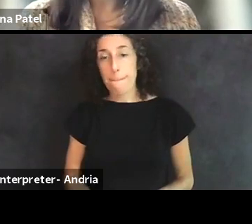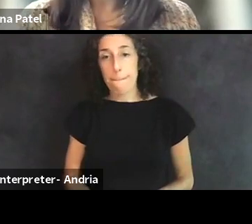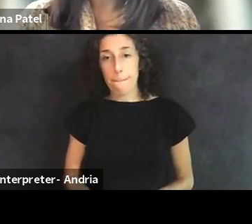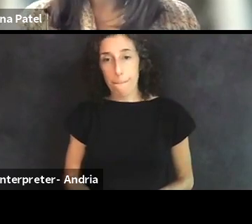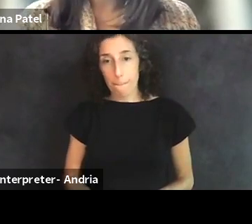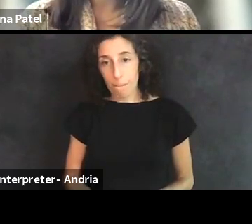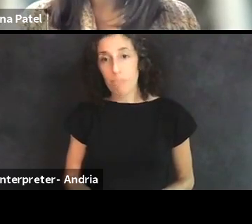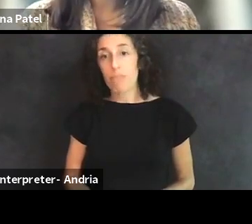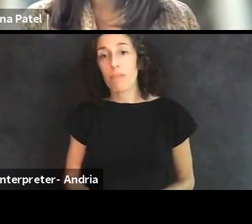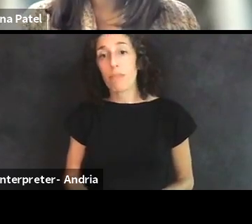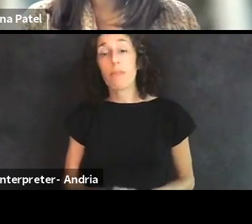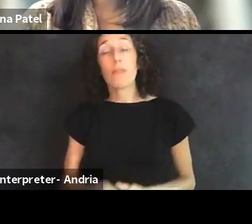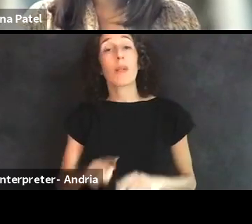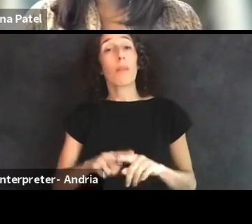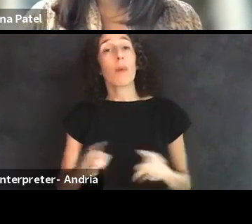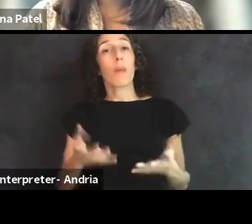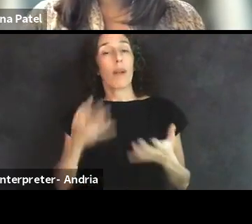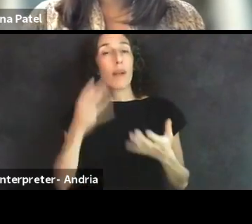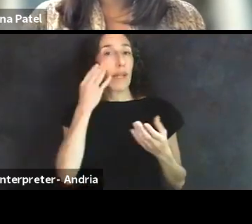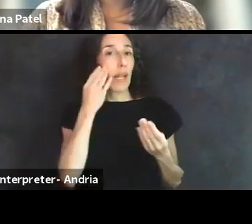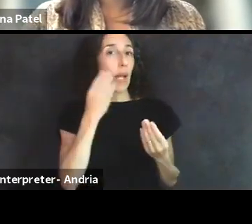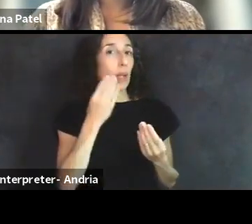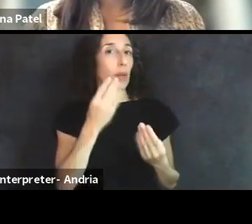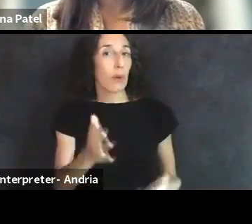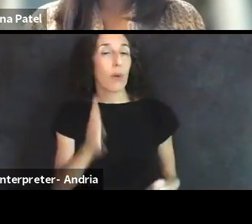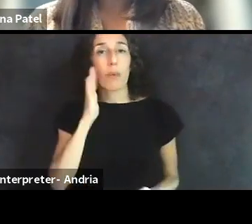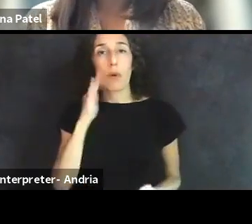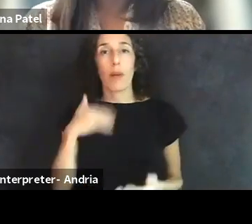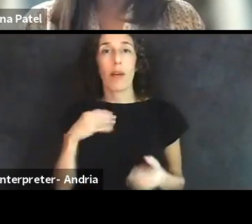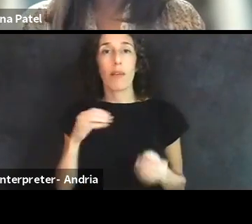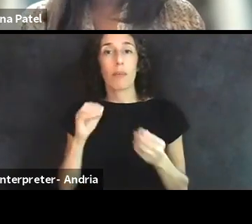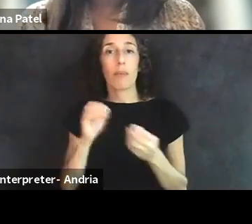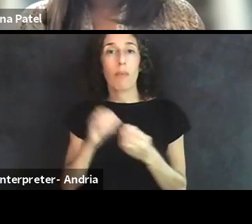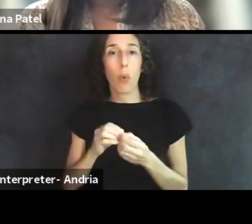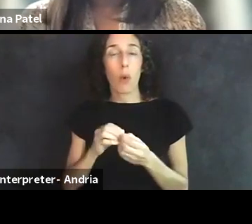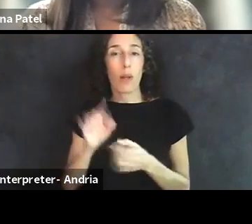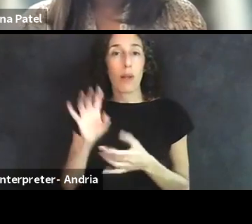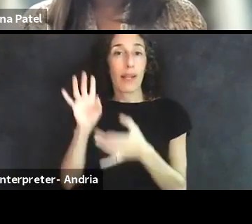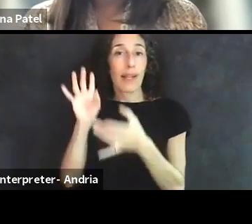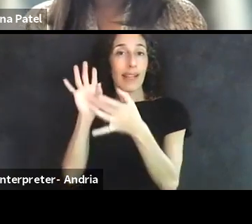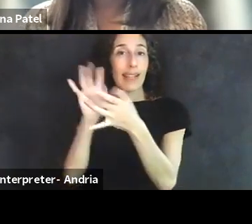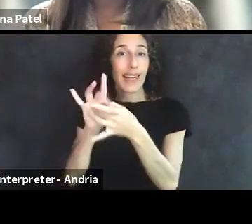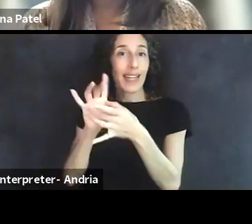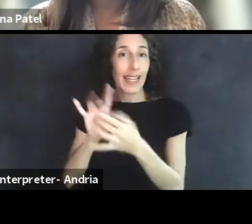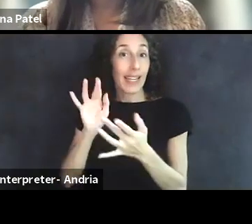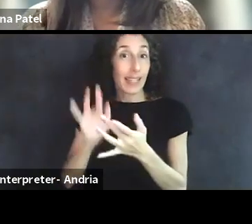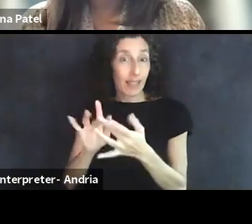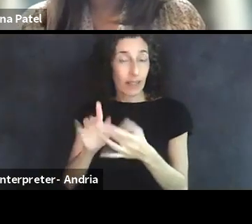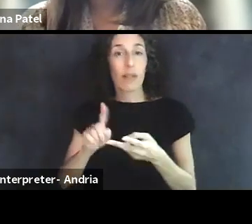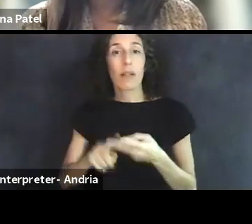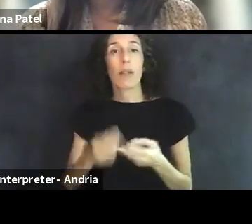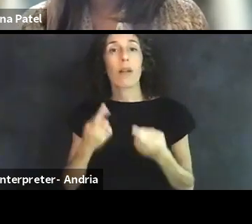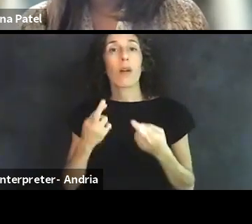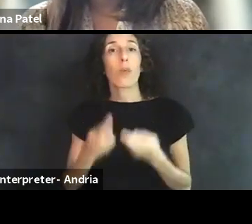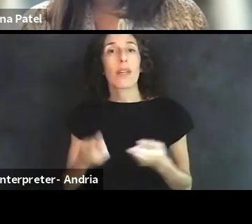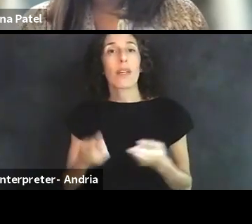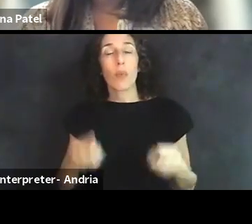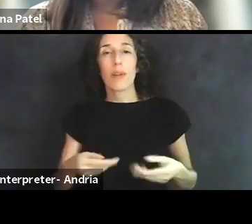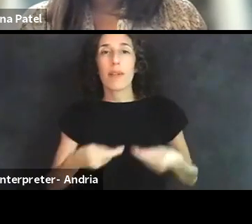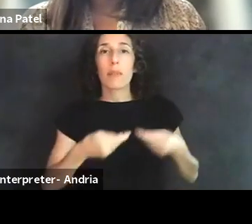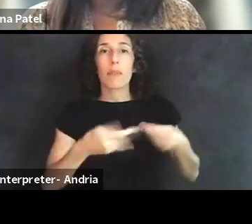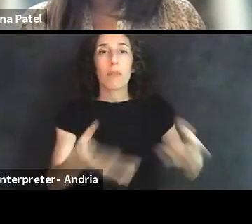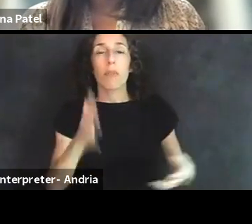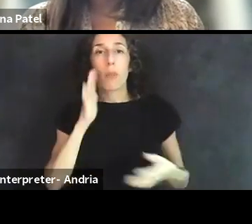let everyone know that there will be additional links and resources going out after this event.